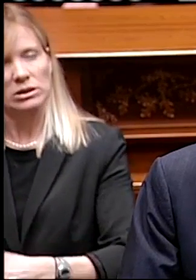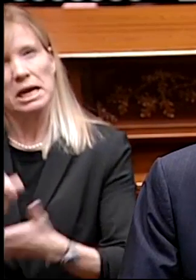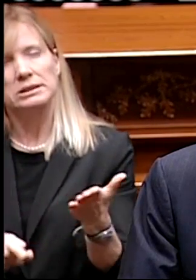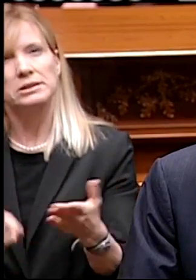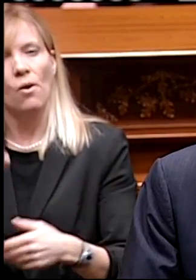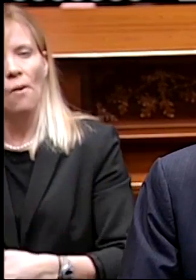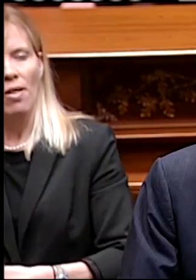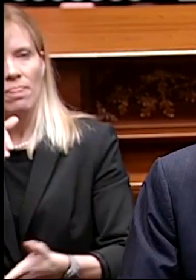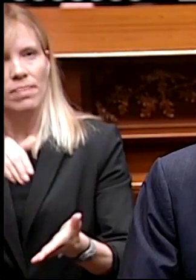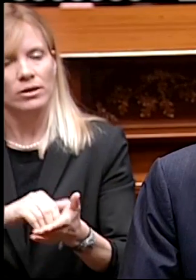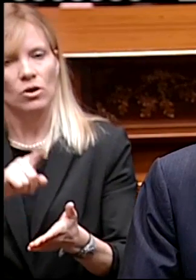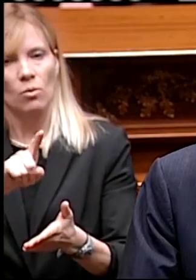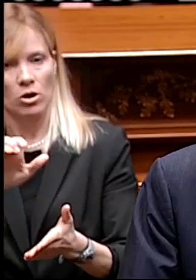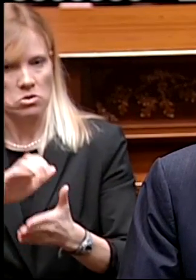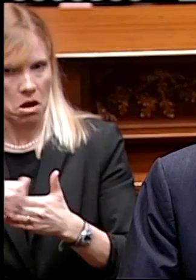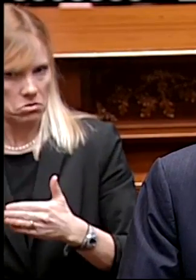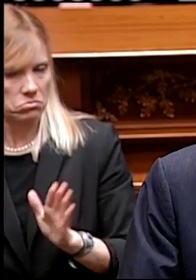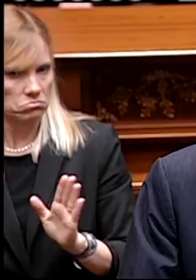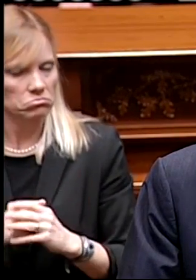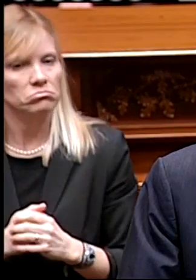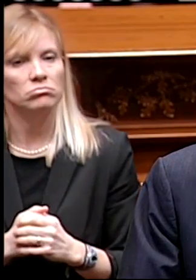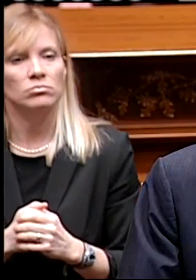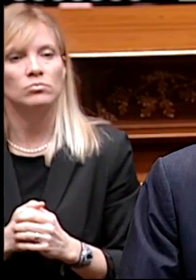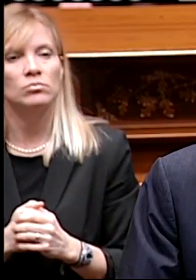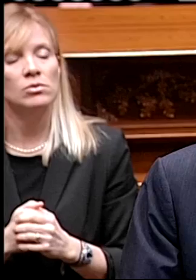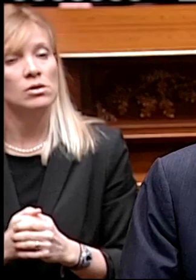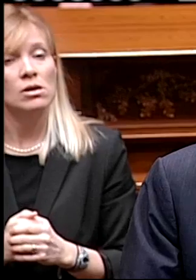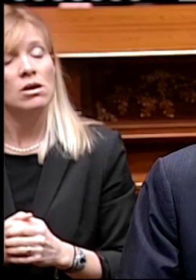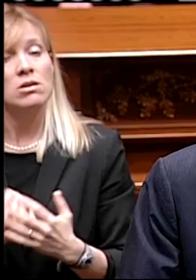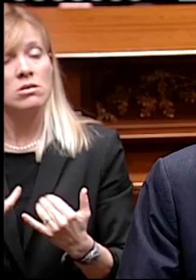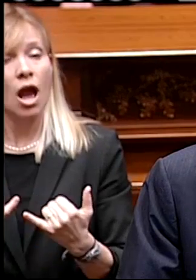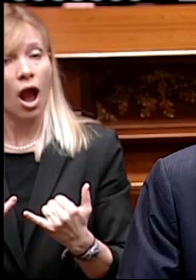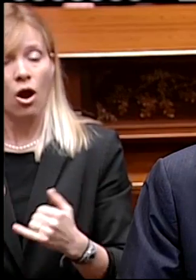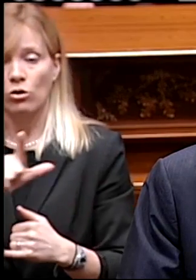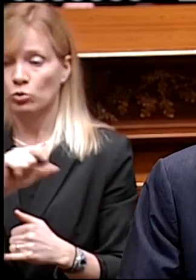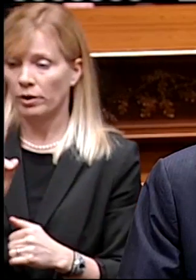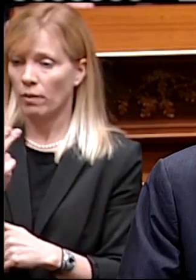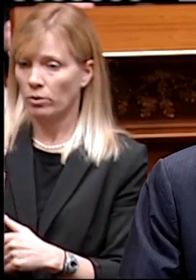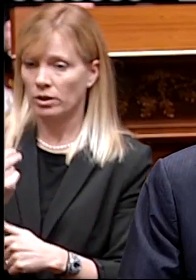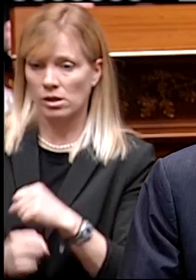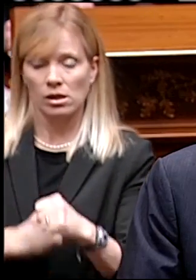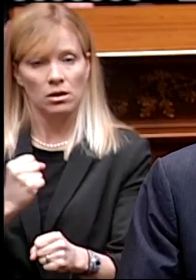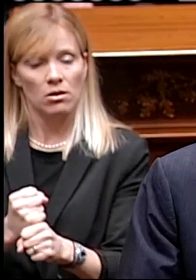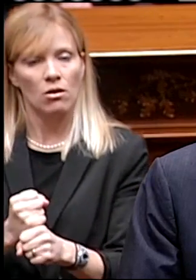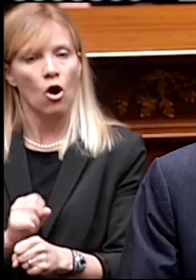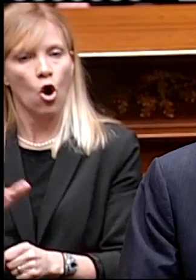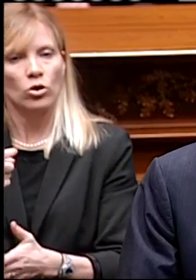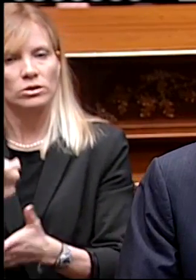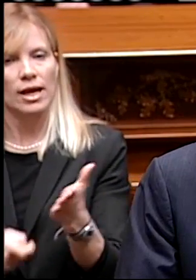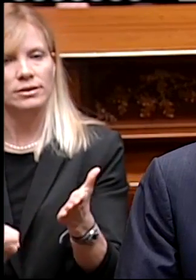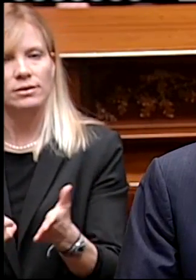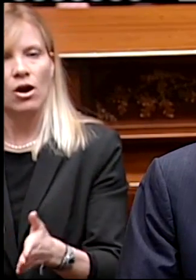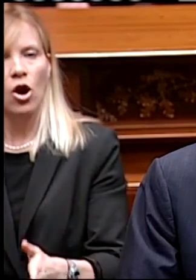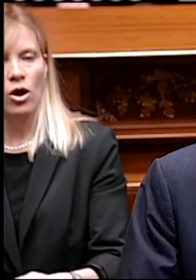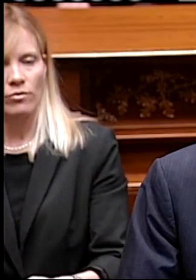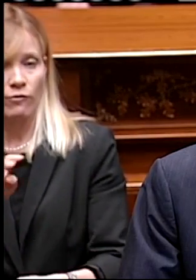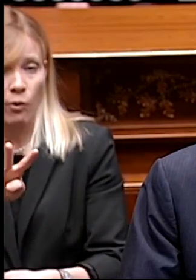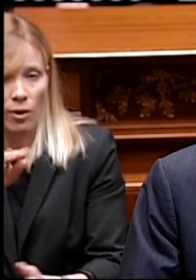were $1,100. By 2013, her taxes were